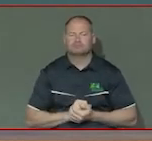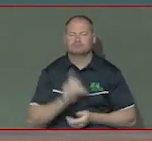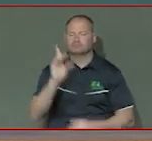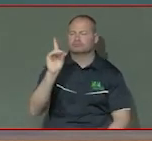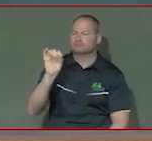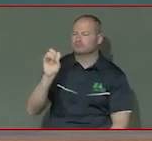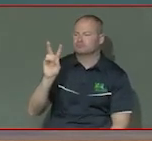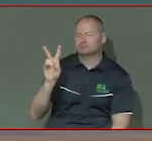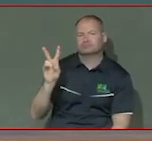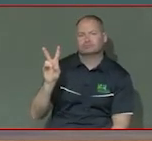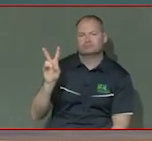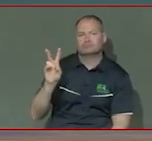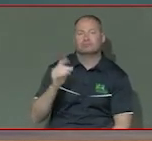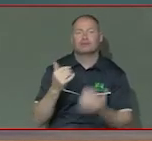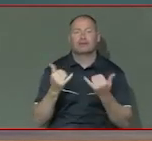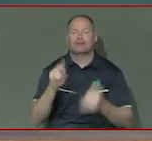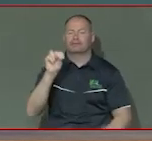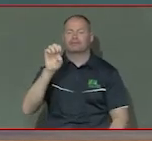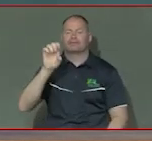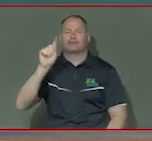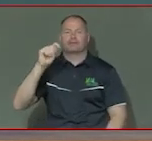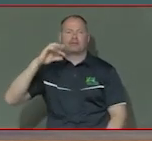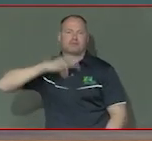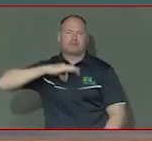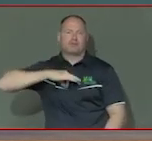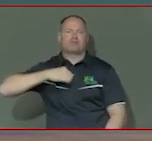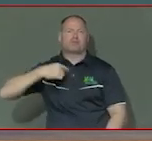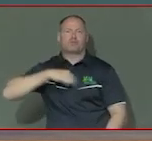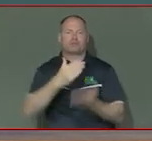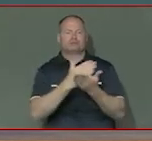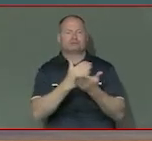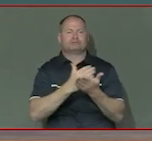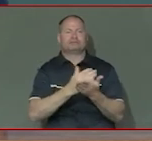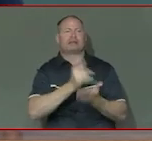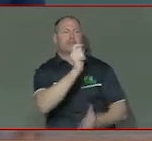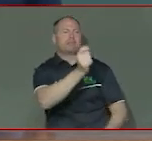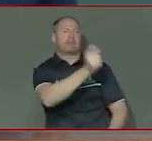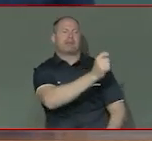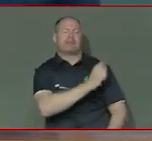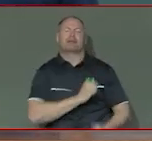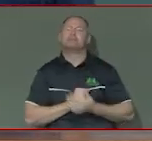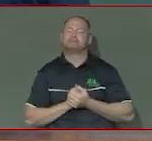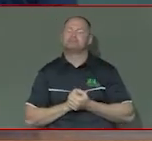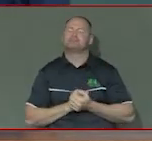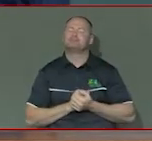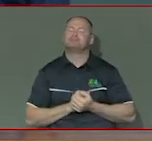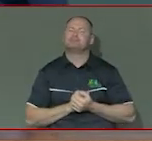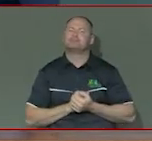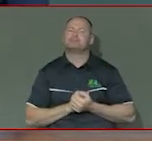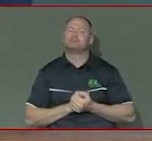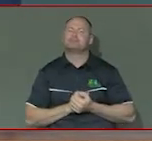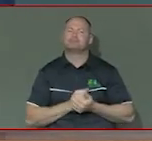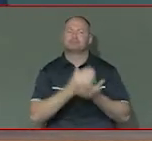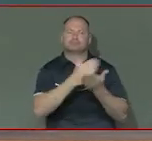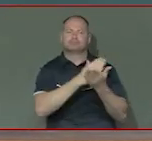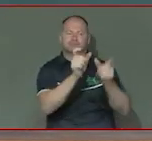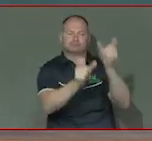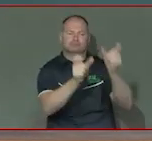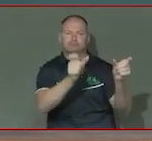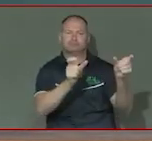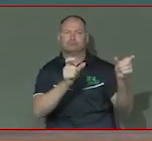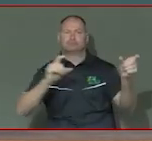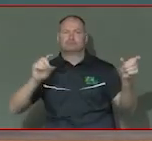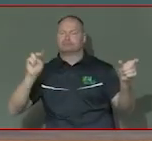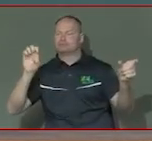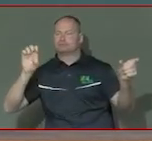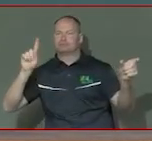Dividends is the net profit that we give to our shareholders. All right. So the dividend payout rate, it is not